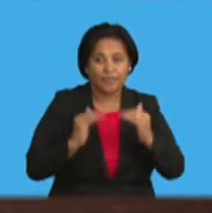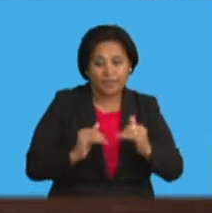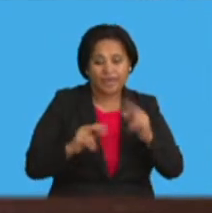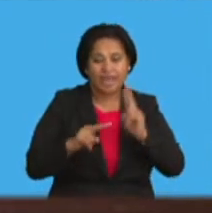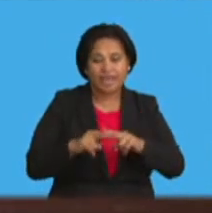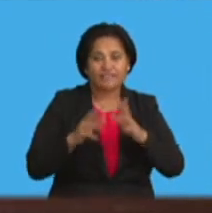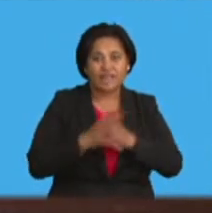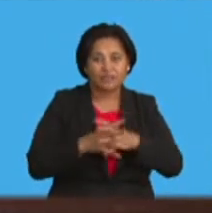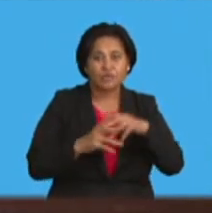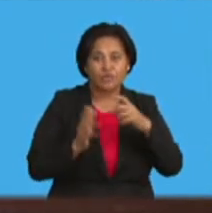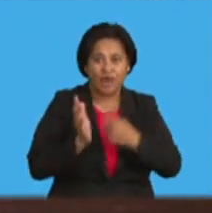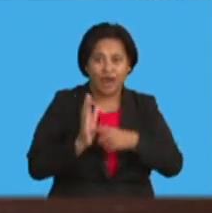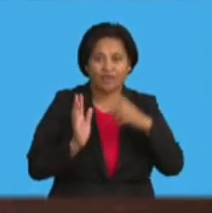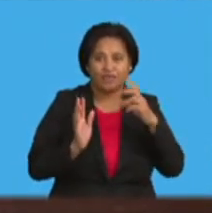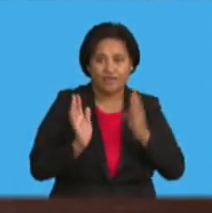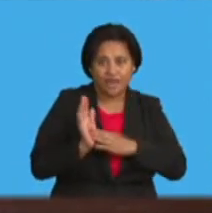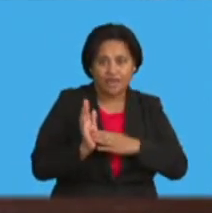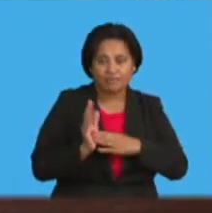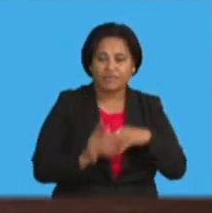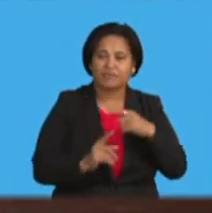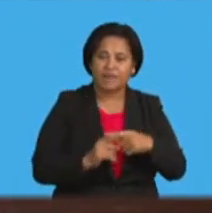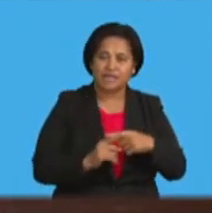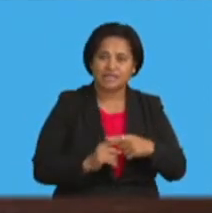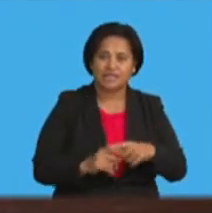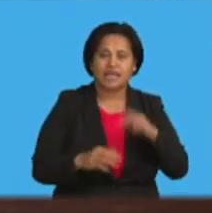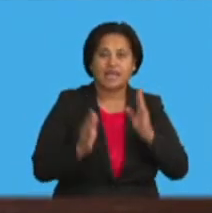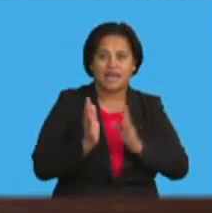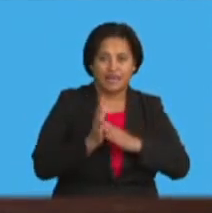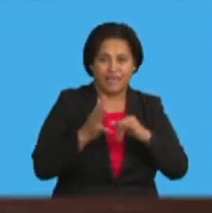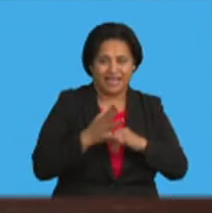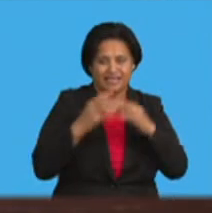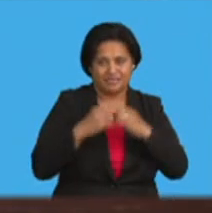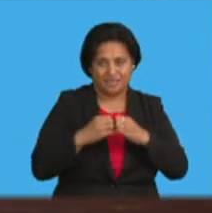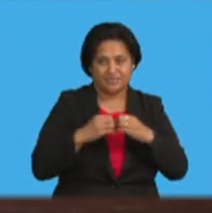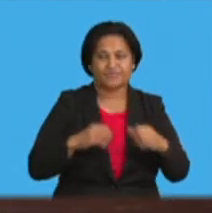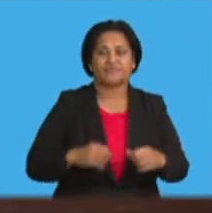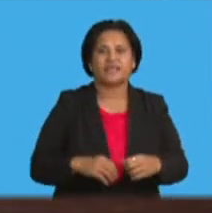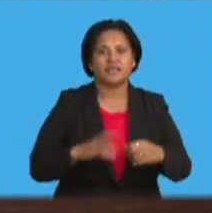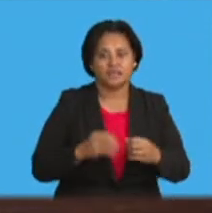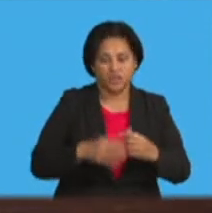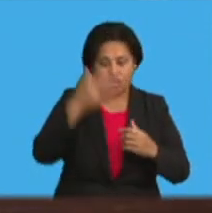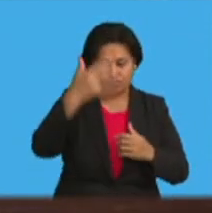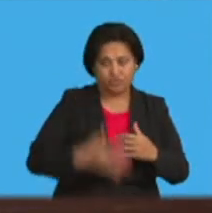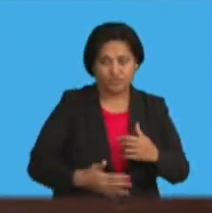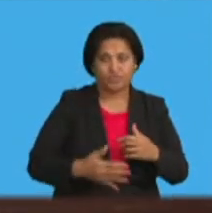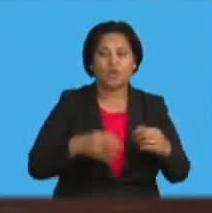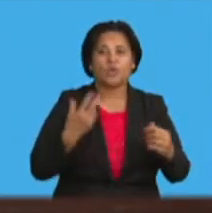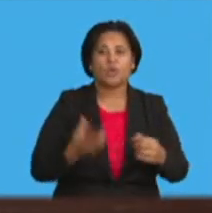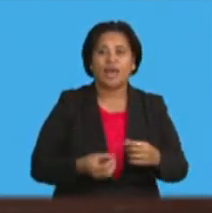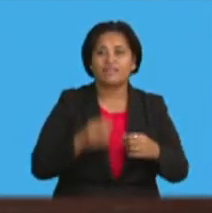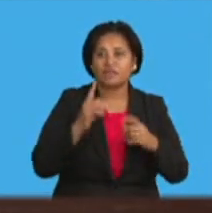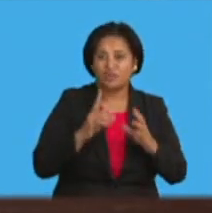FWRM, and MSP, Madam Speaker. Other internal strategies and initiatives include the Ndwabata